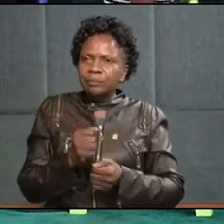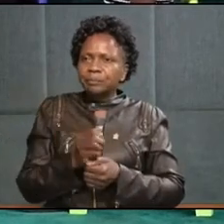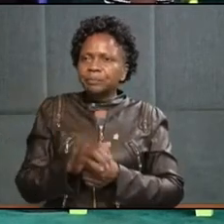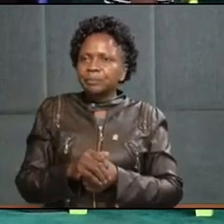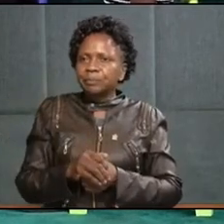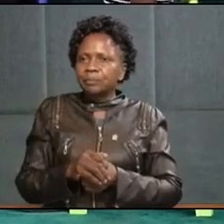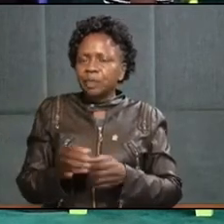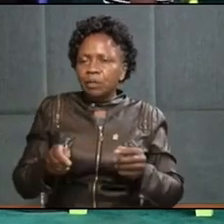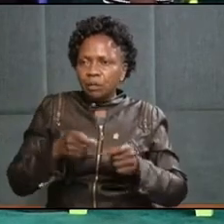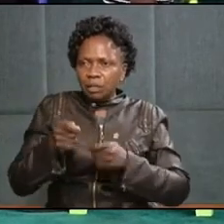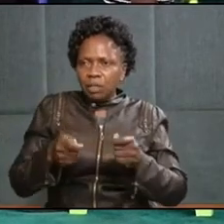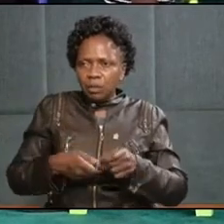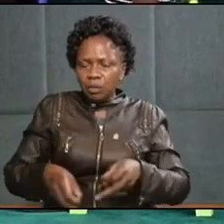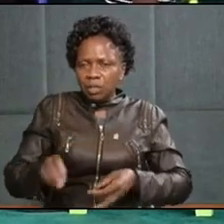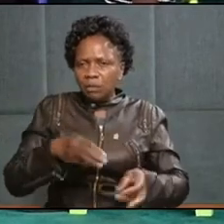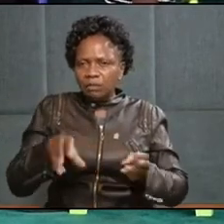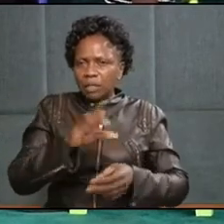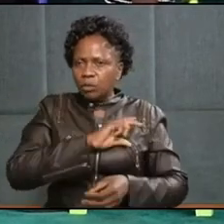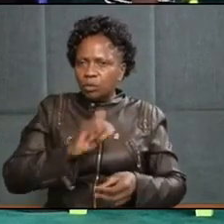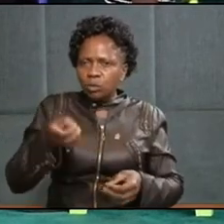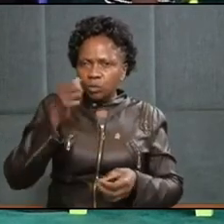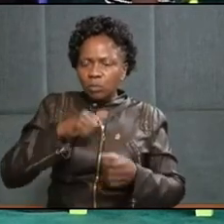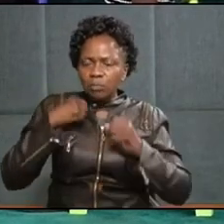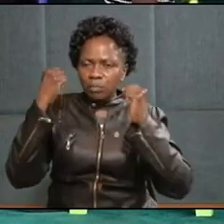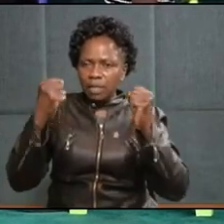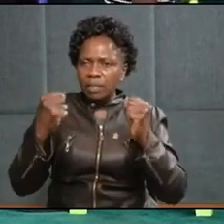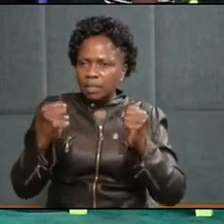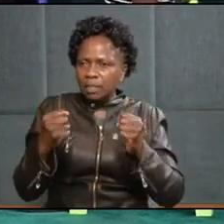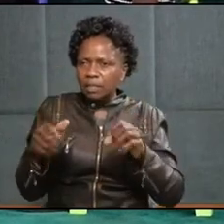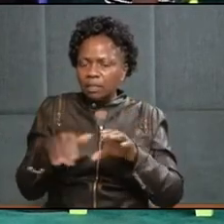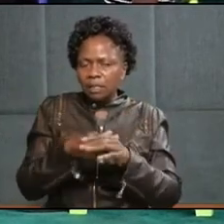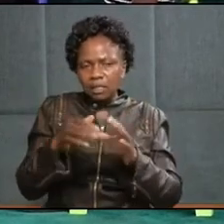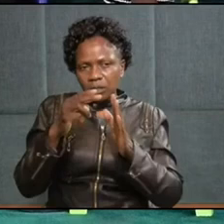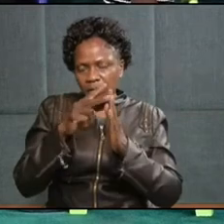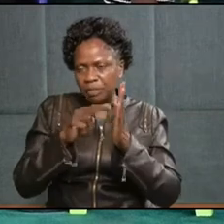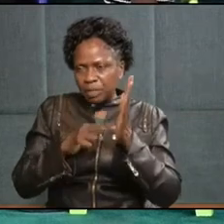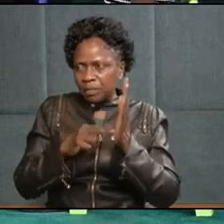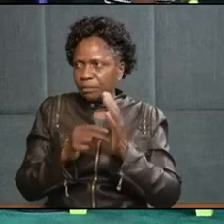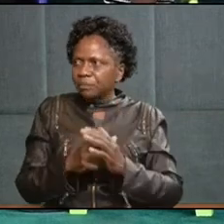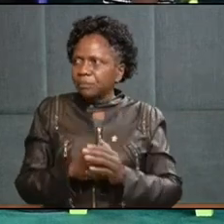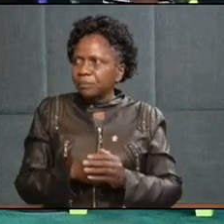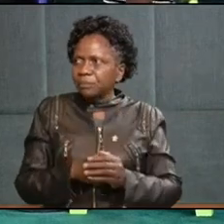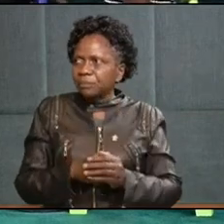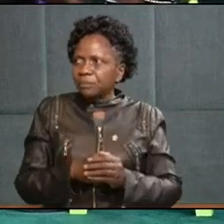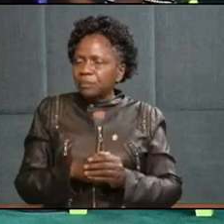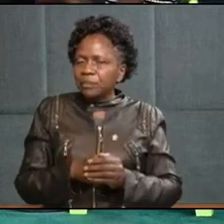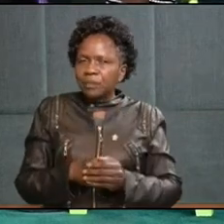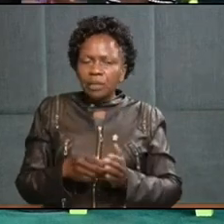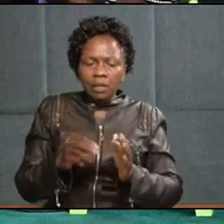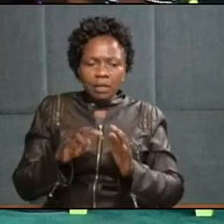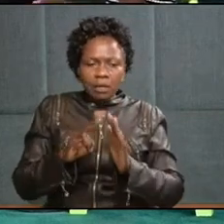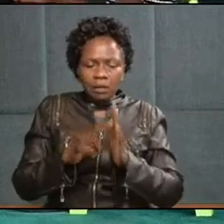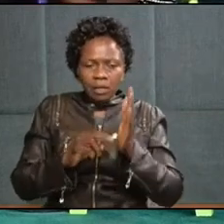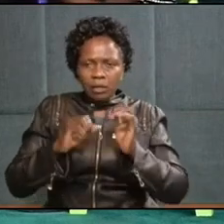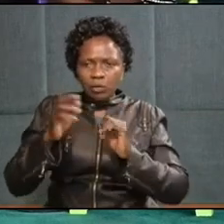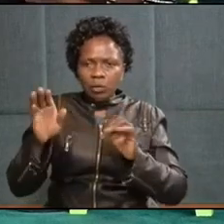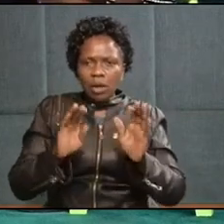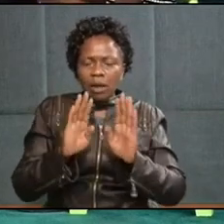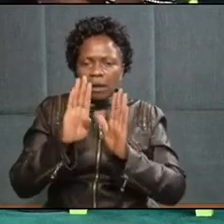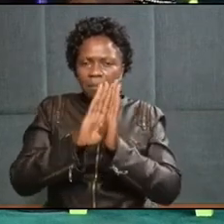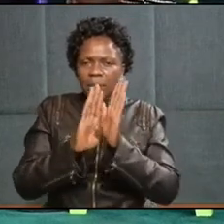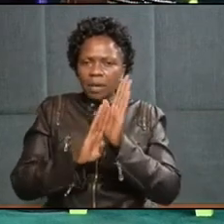train you in the ways of the Lord so that you can be mighty in scriptures. Read your